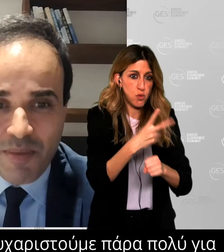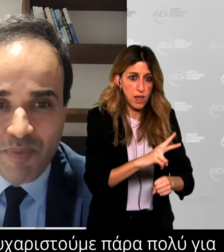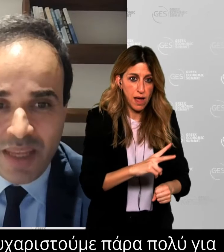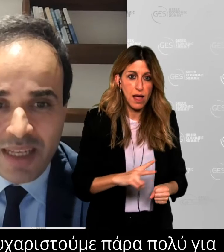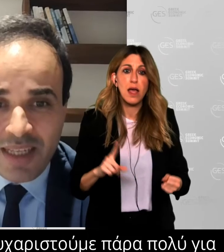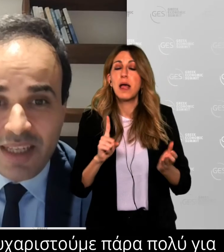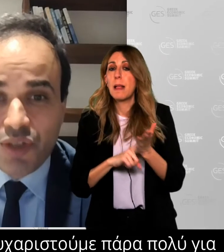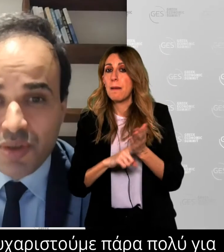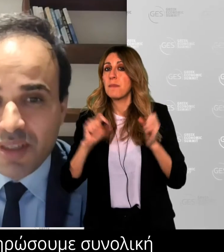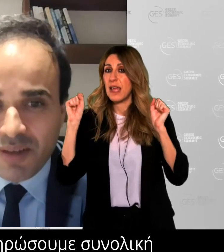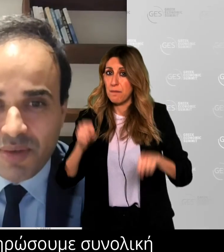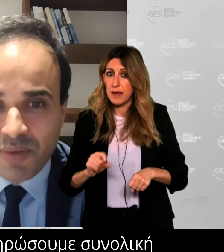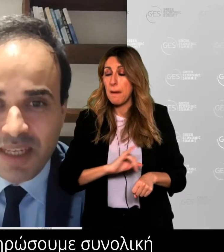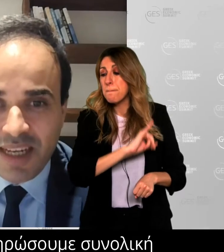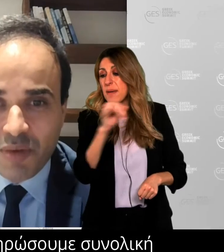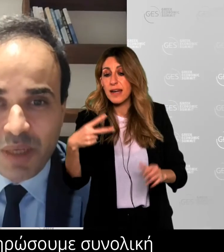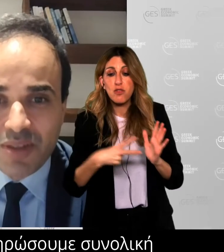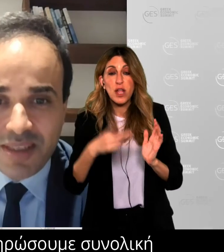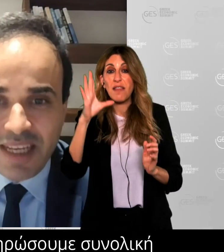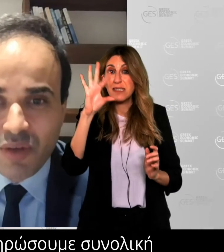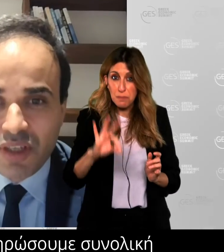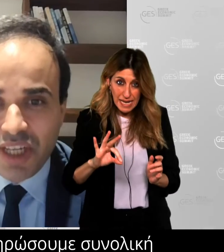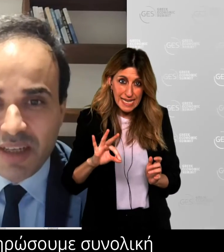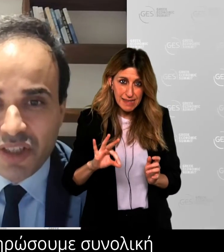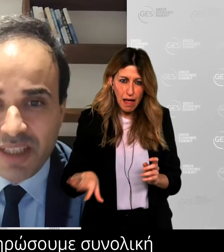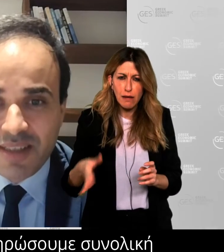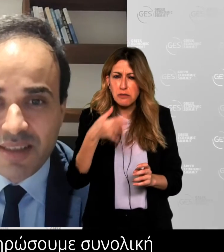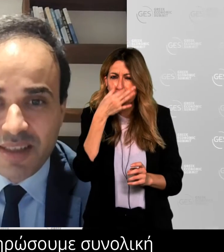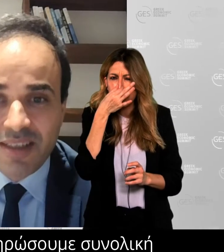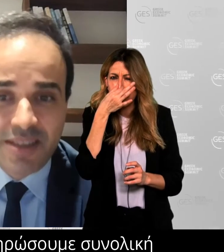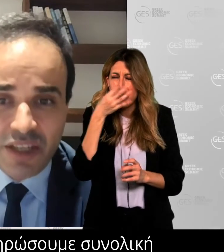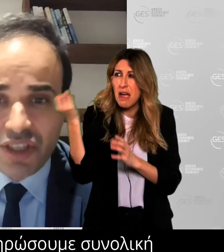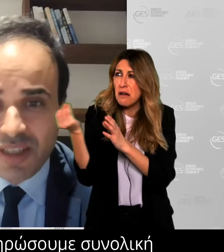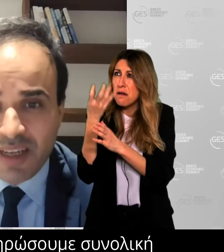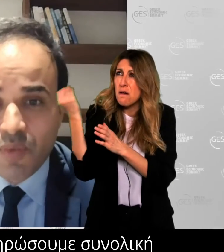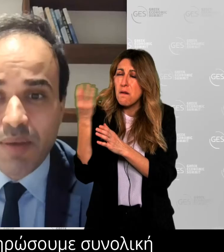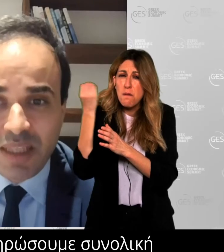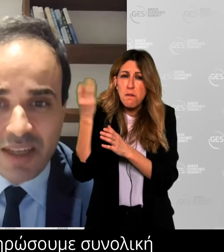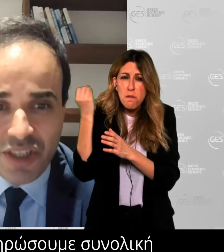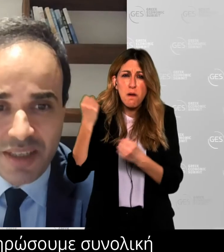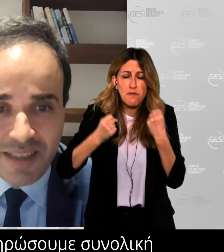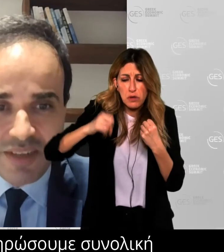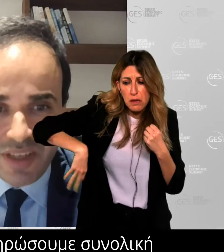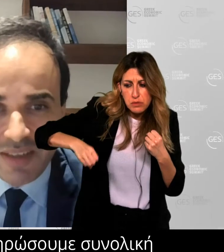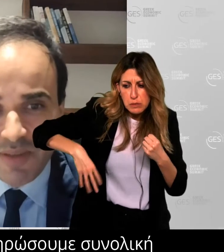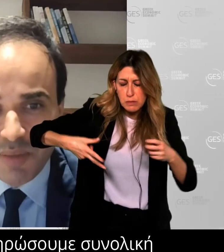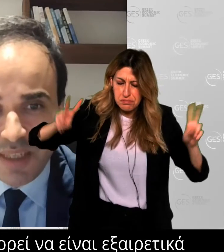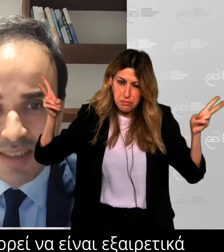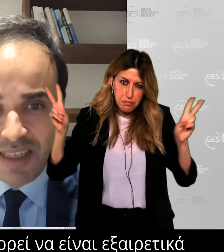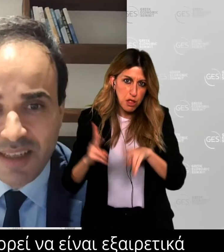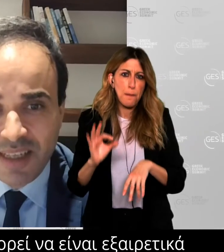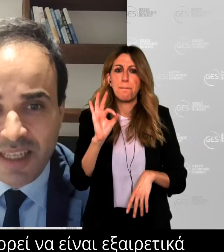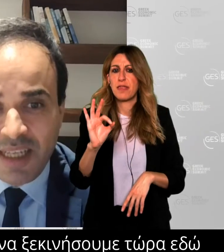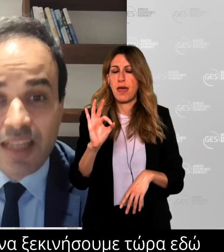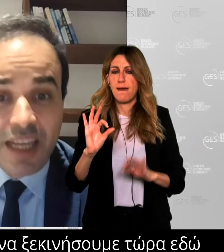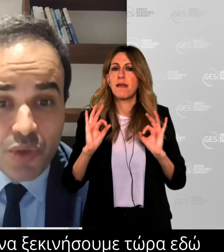reality, it should start really now, because the scale of the challenge is such that rapid action and significant investment